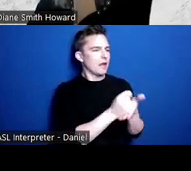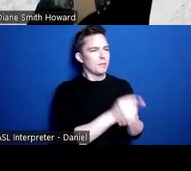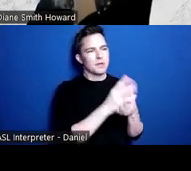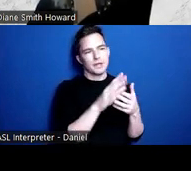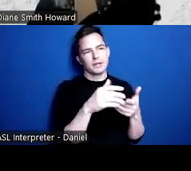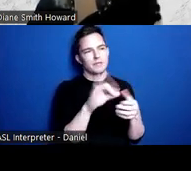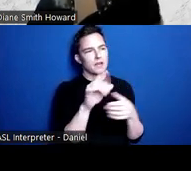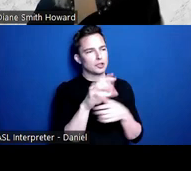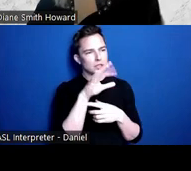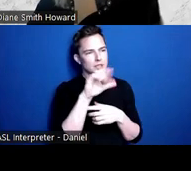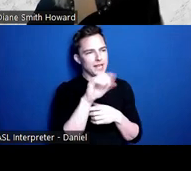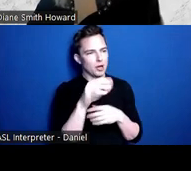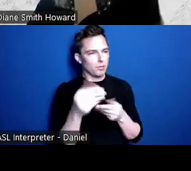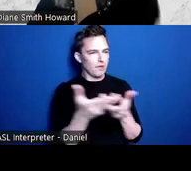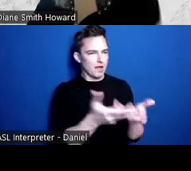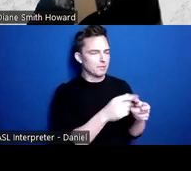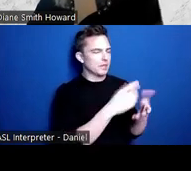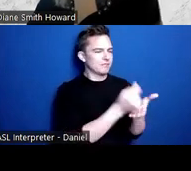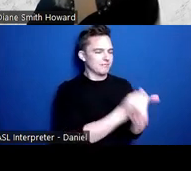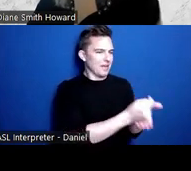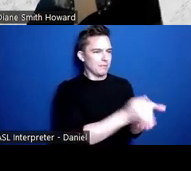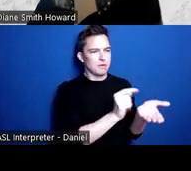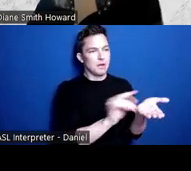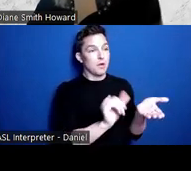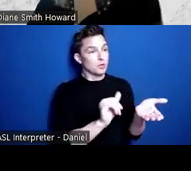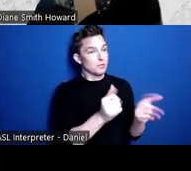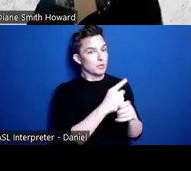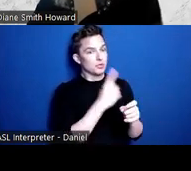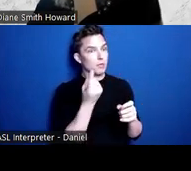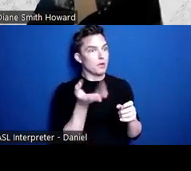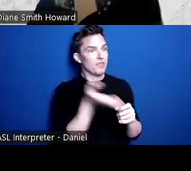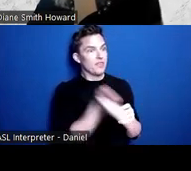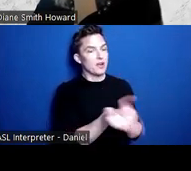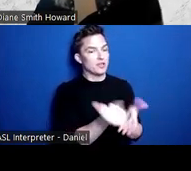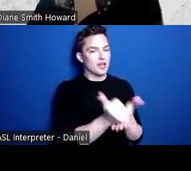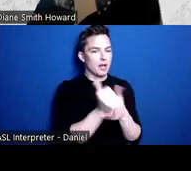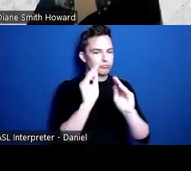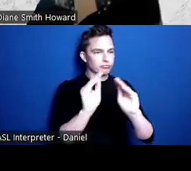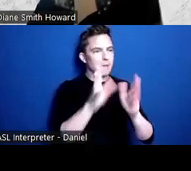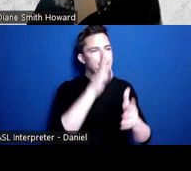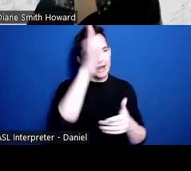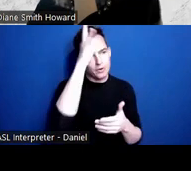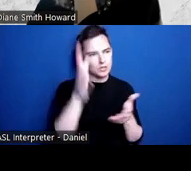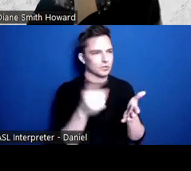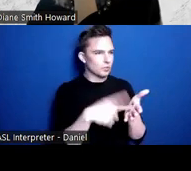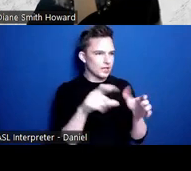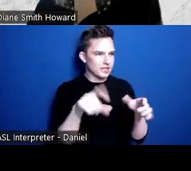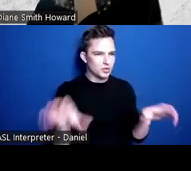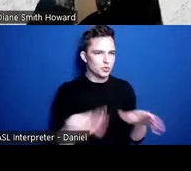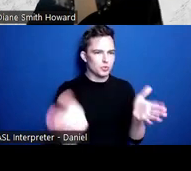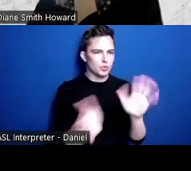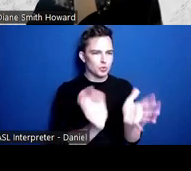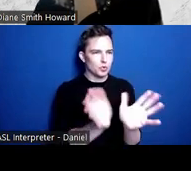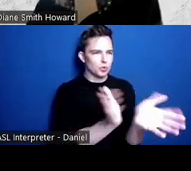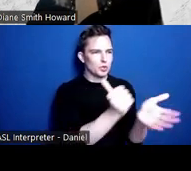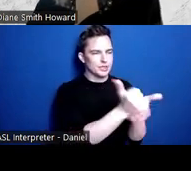is important, but it's also important that there be somebody there to help the parent do what needs to be done and provide that support. And there